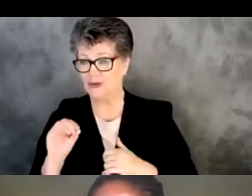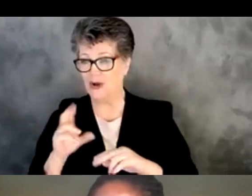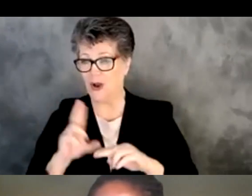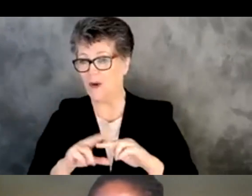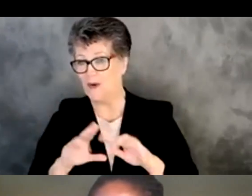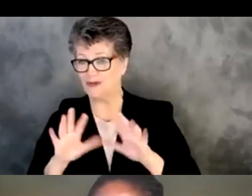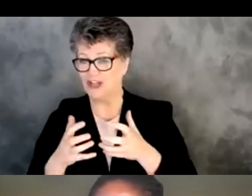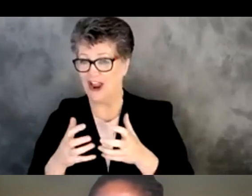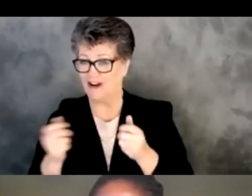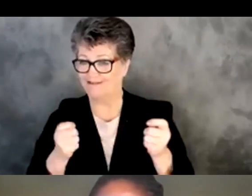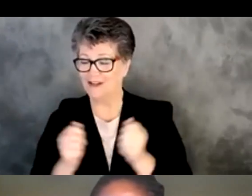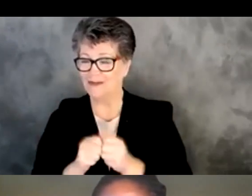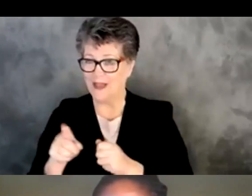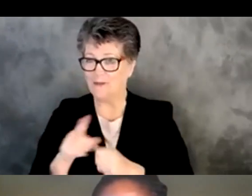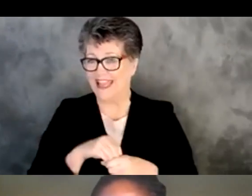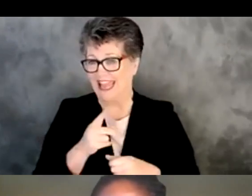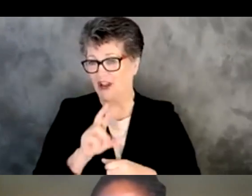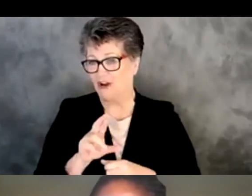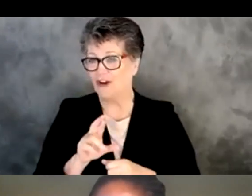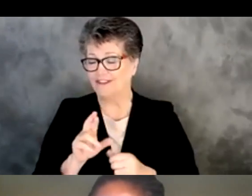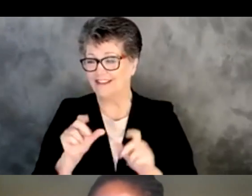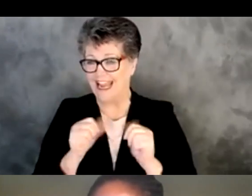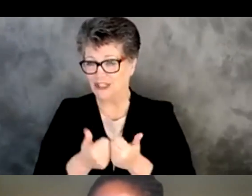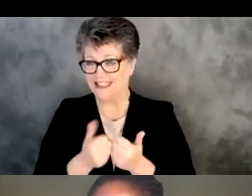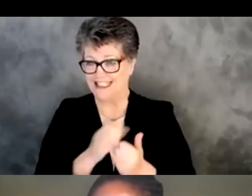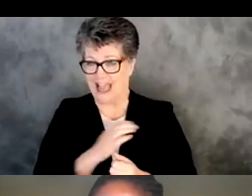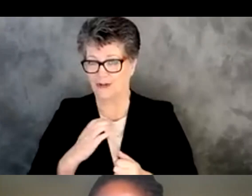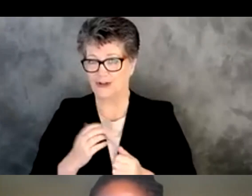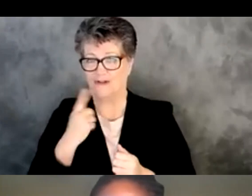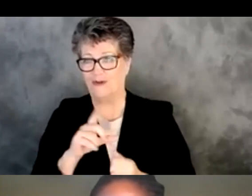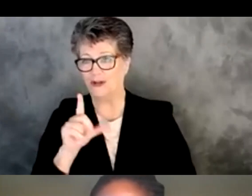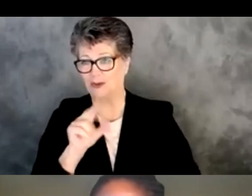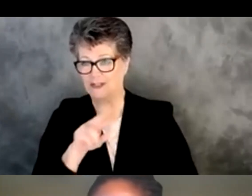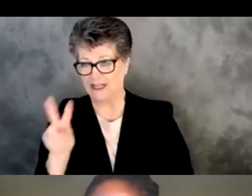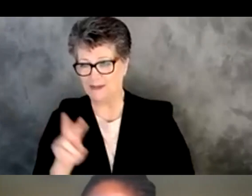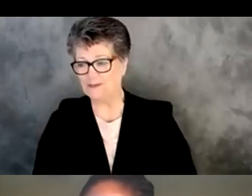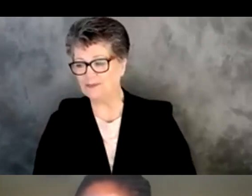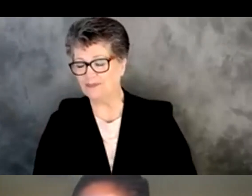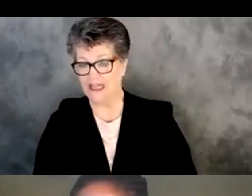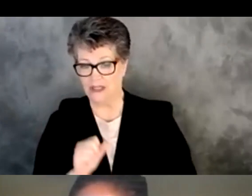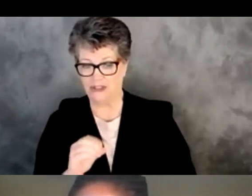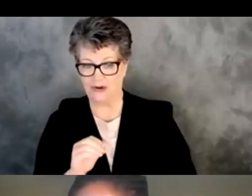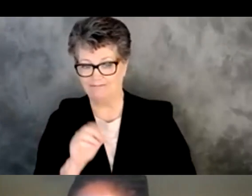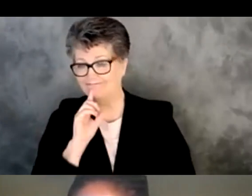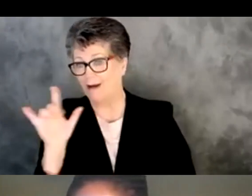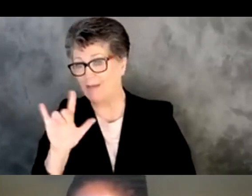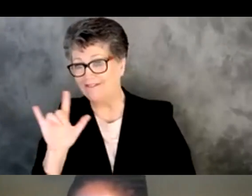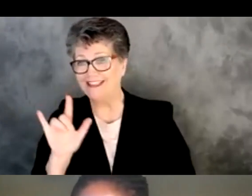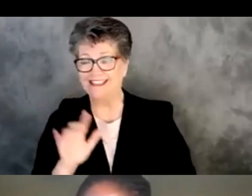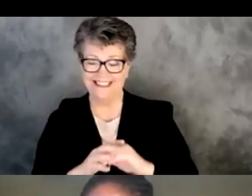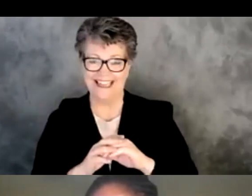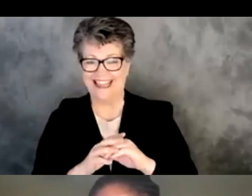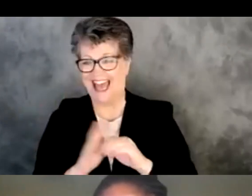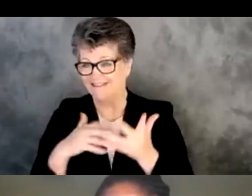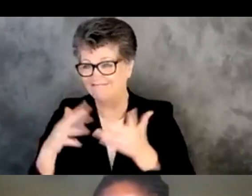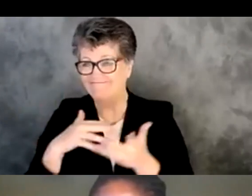part of the new Interagency Council gearing up for 2022. So loving the interagency collaboration,